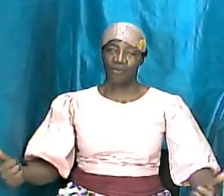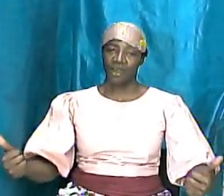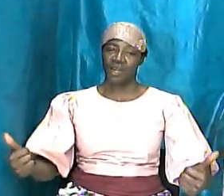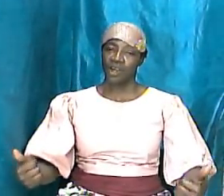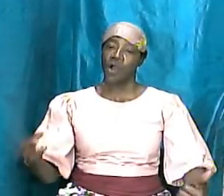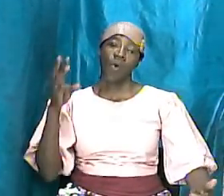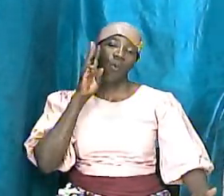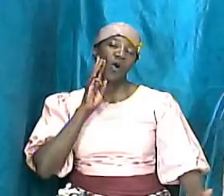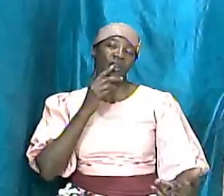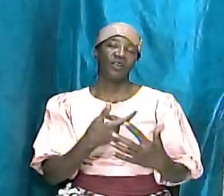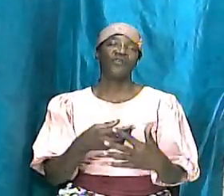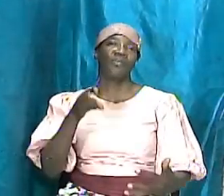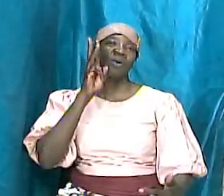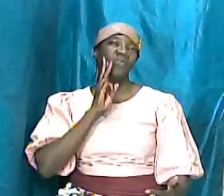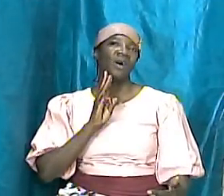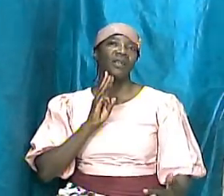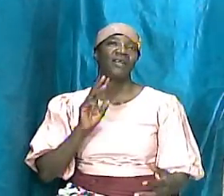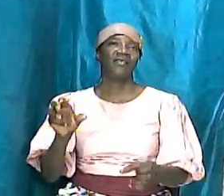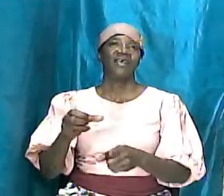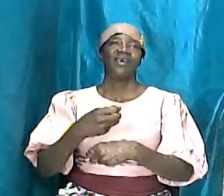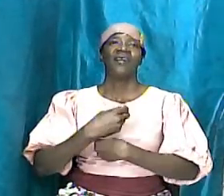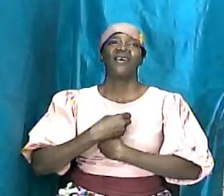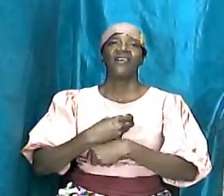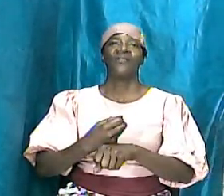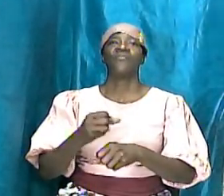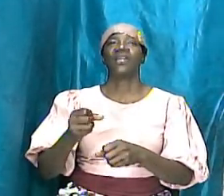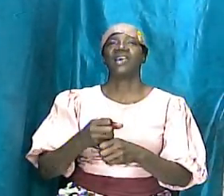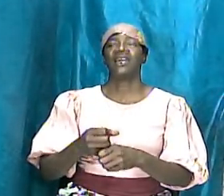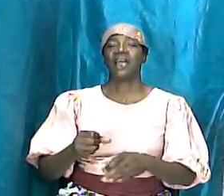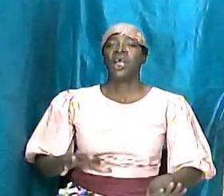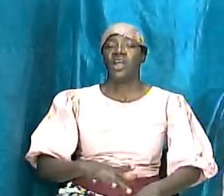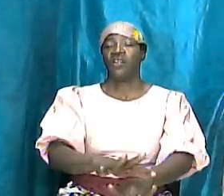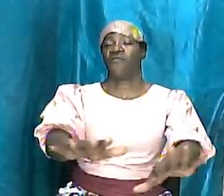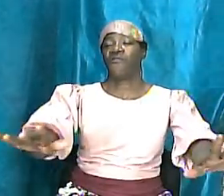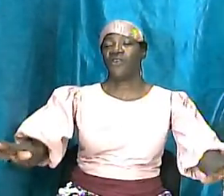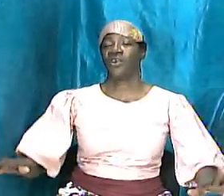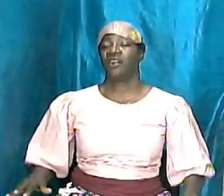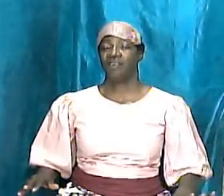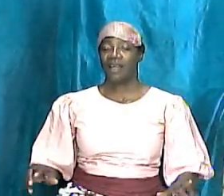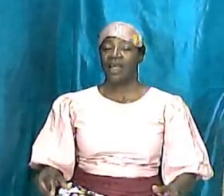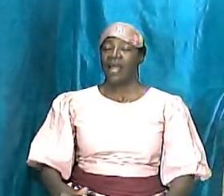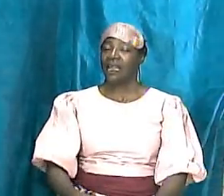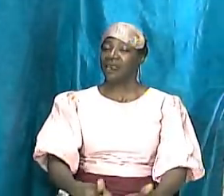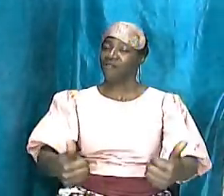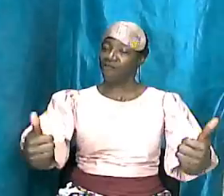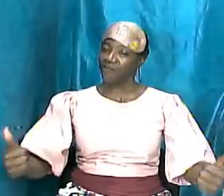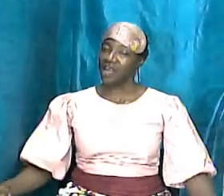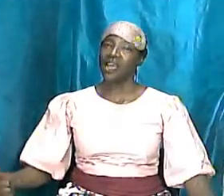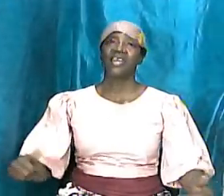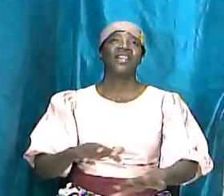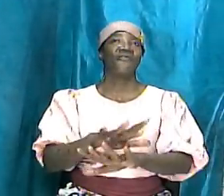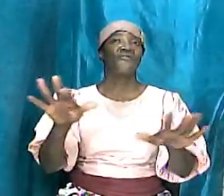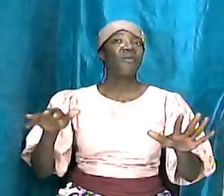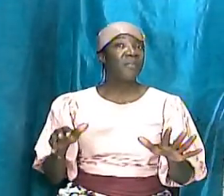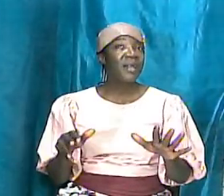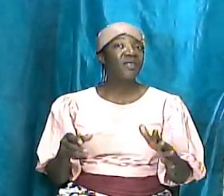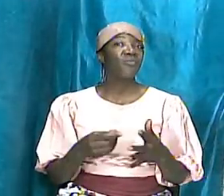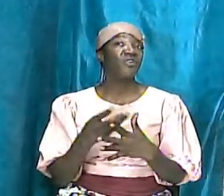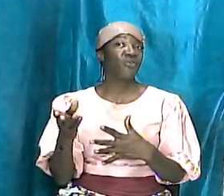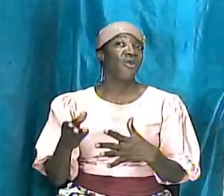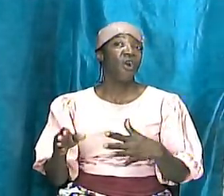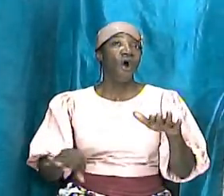waters. And God made the firmament, and divided the waters which were under the firmament from the waters which